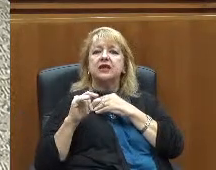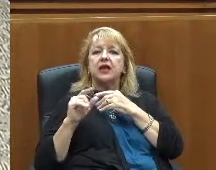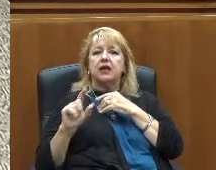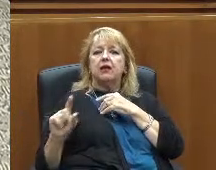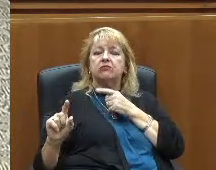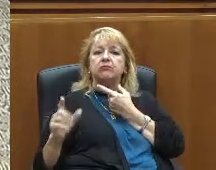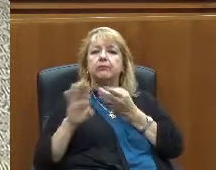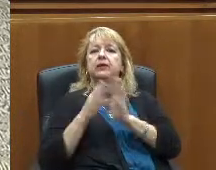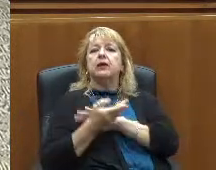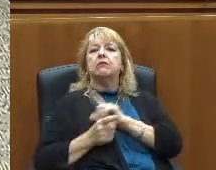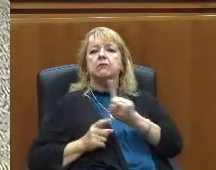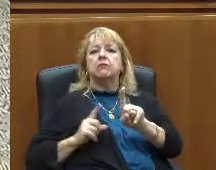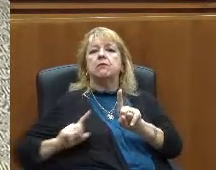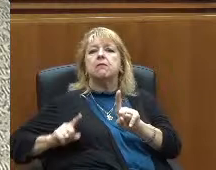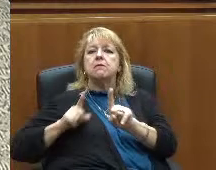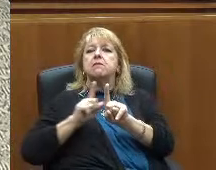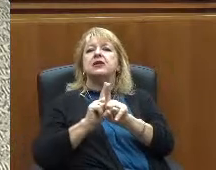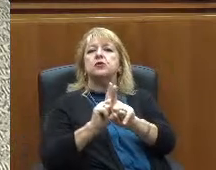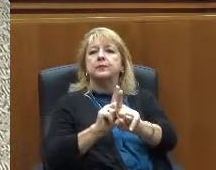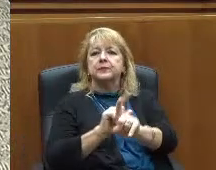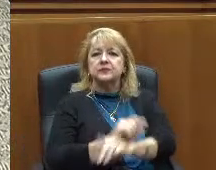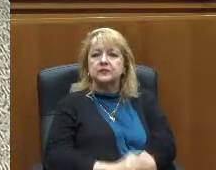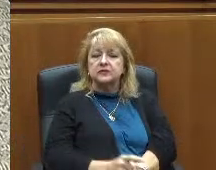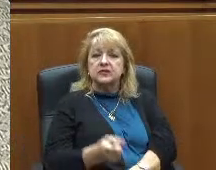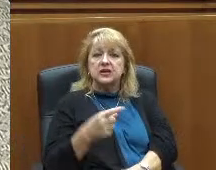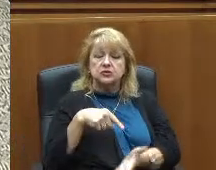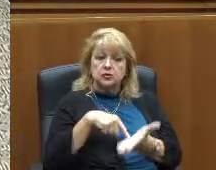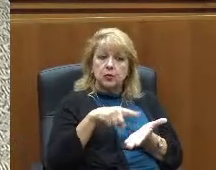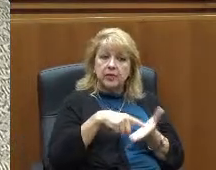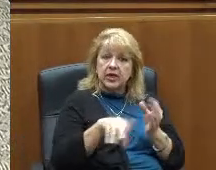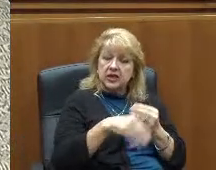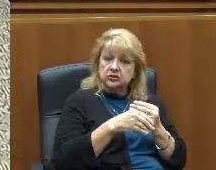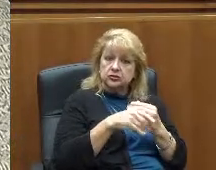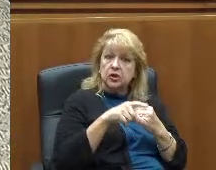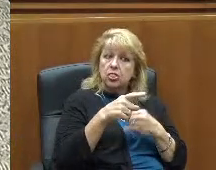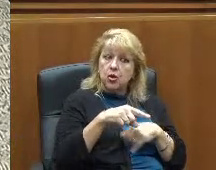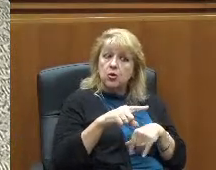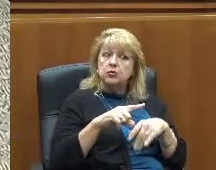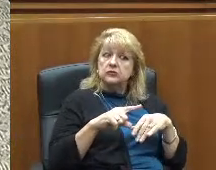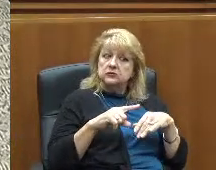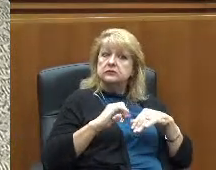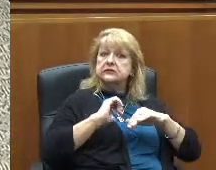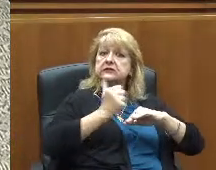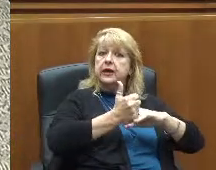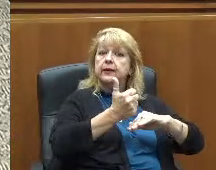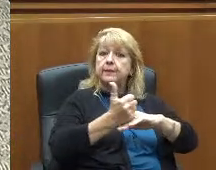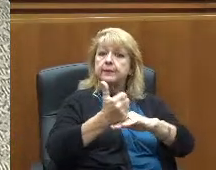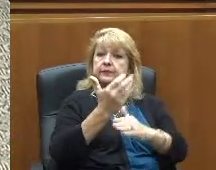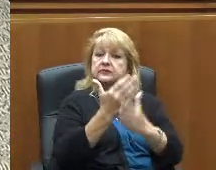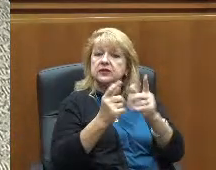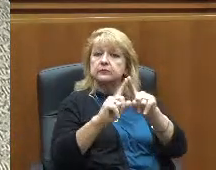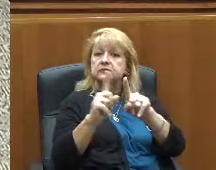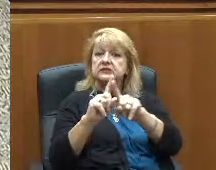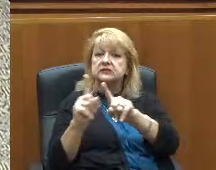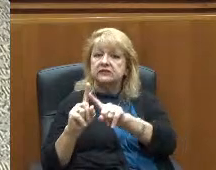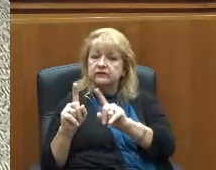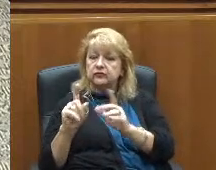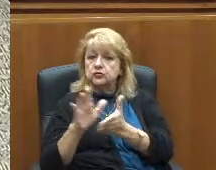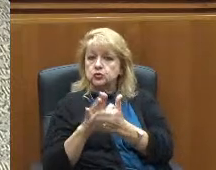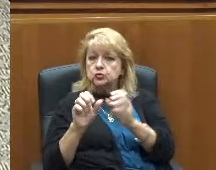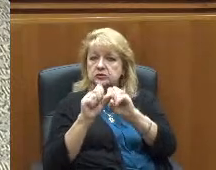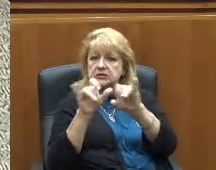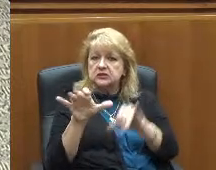mentors. And so those compensation models are in play in a number of different systems throughout the